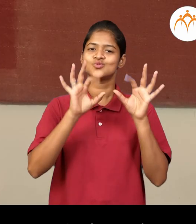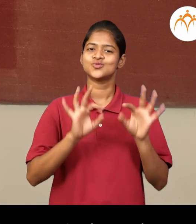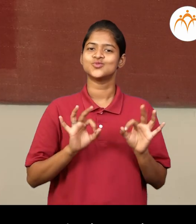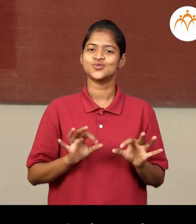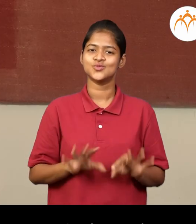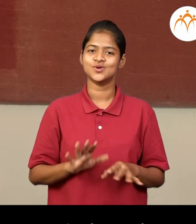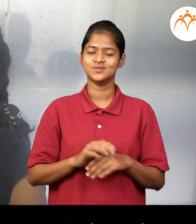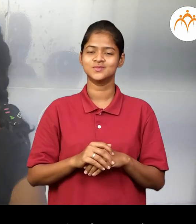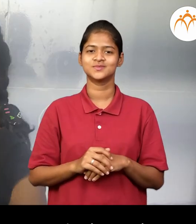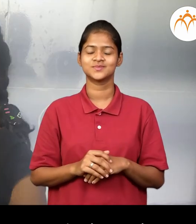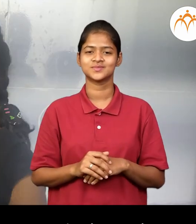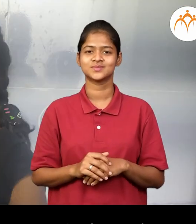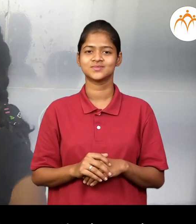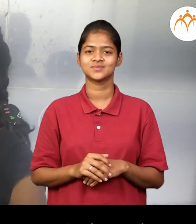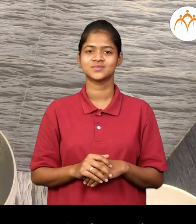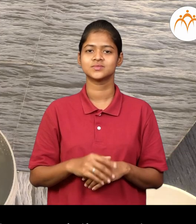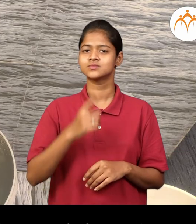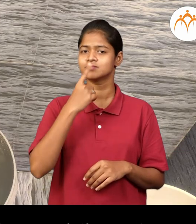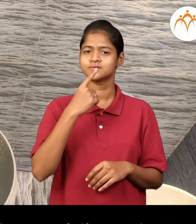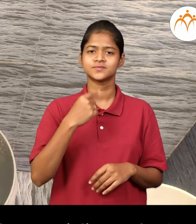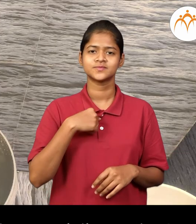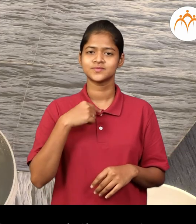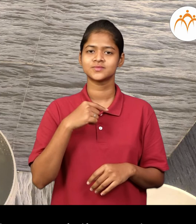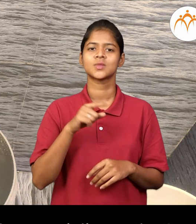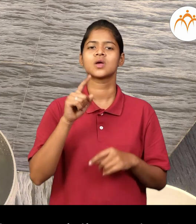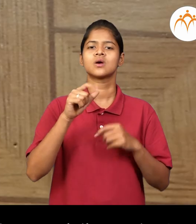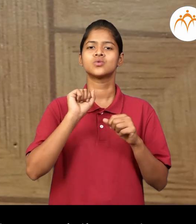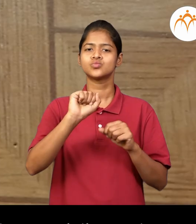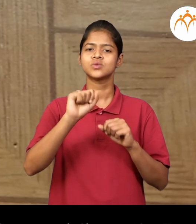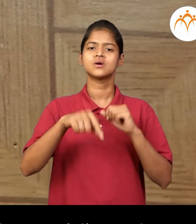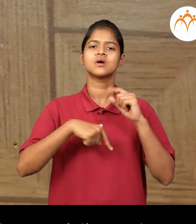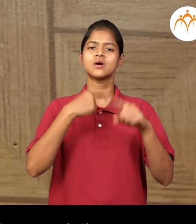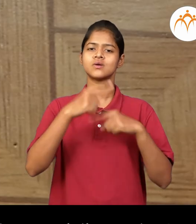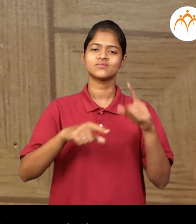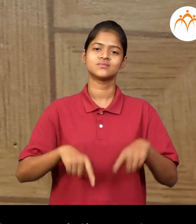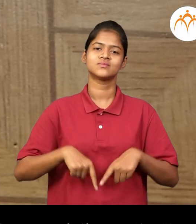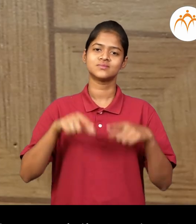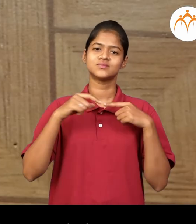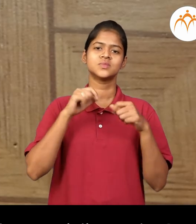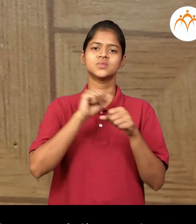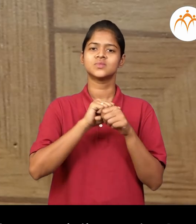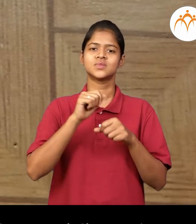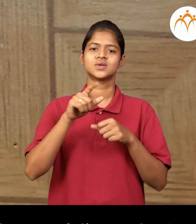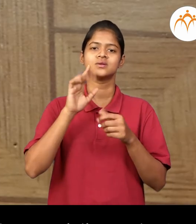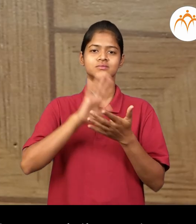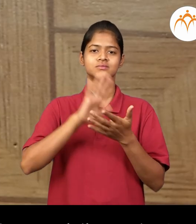particular order. Now, you tell me, what is your daily routine?